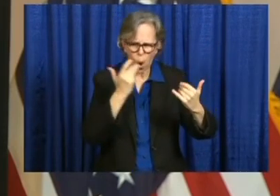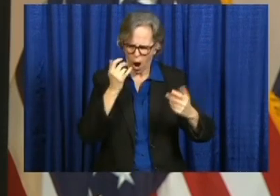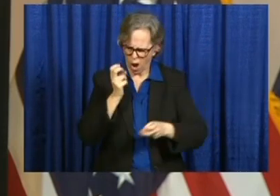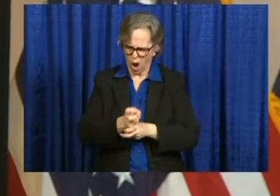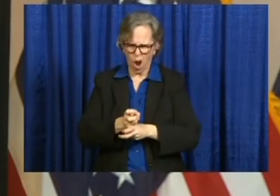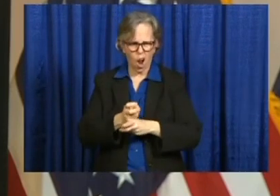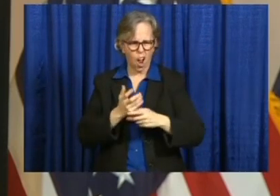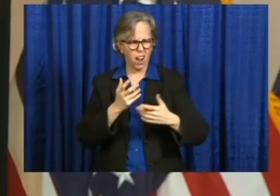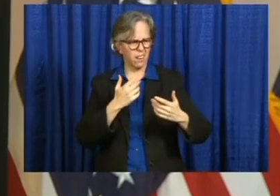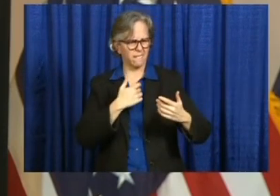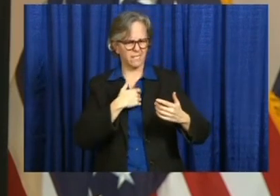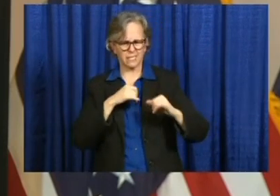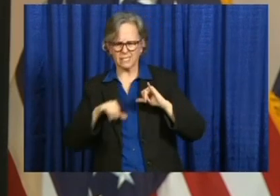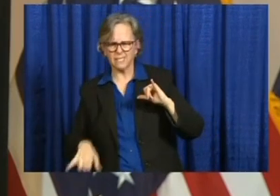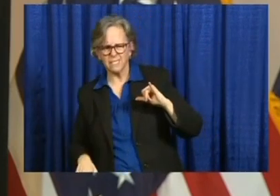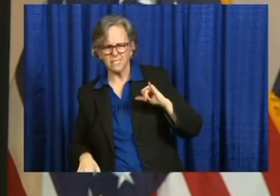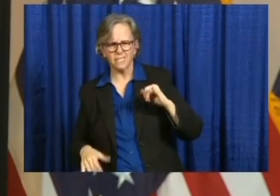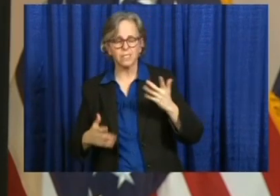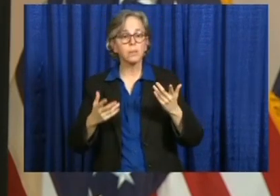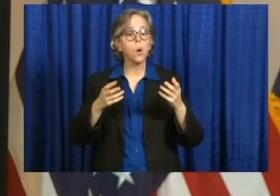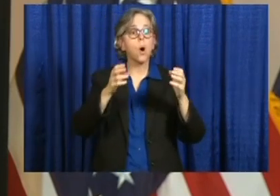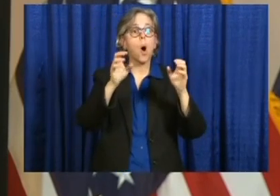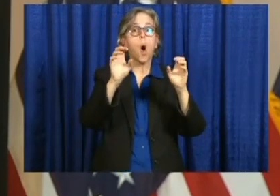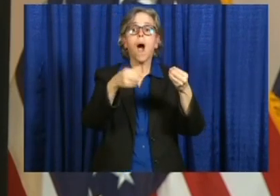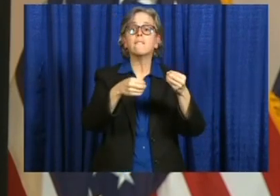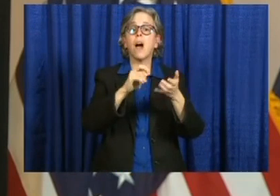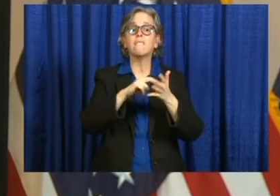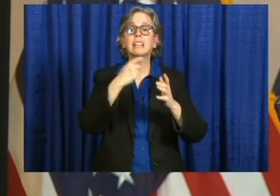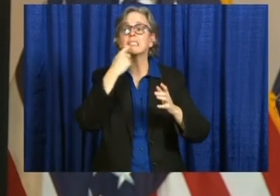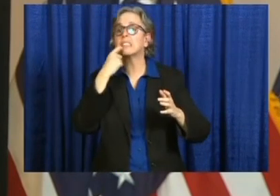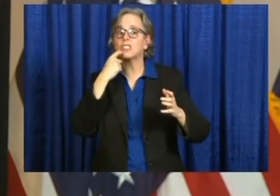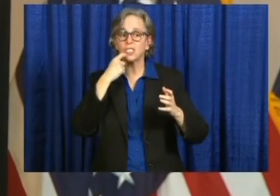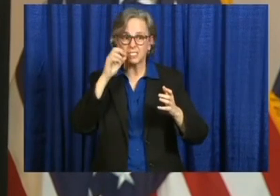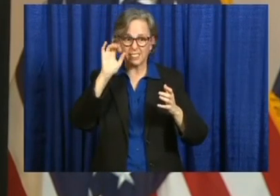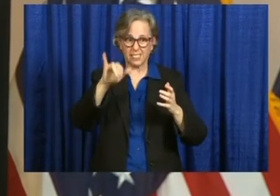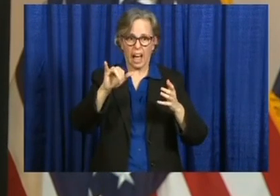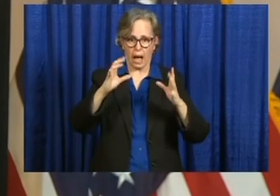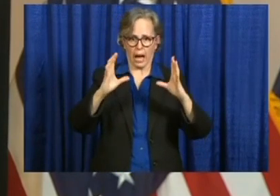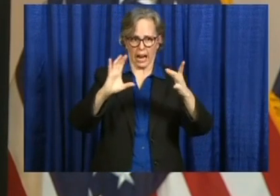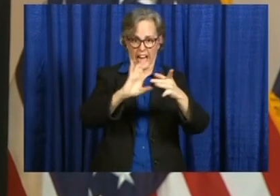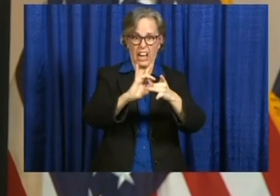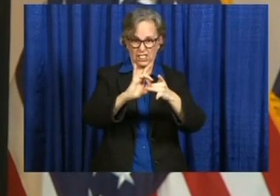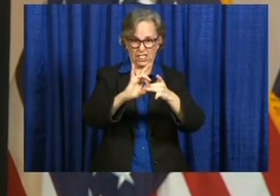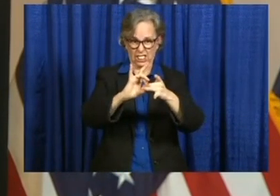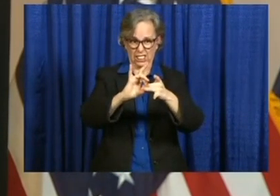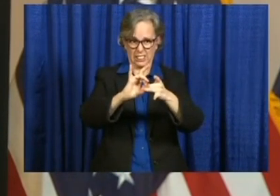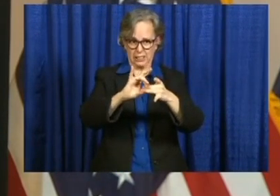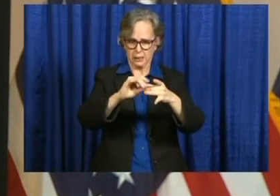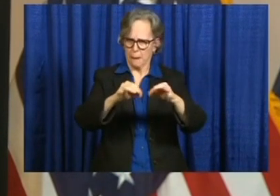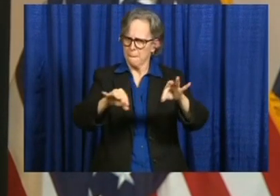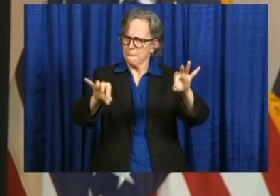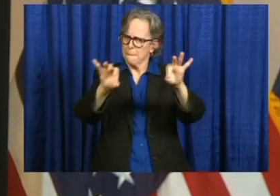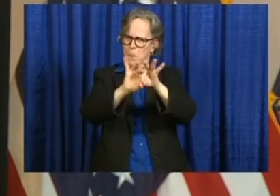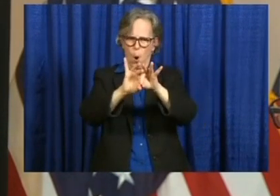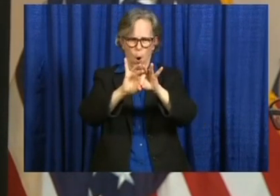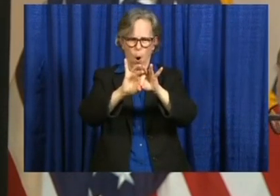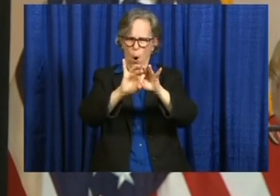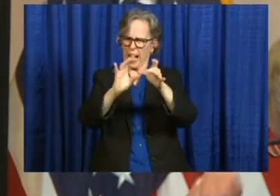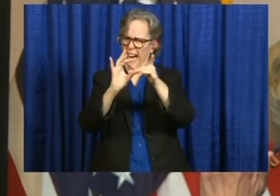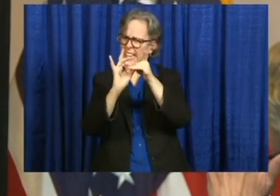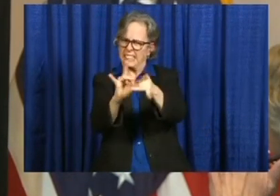The opposite of addiction is connection. So it's vitally important that you stay connected to your recovery